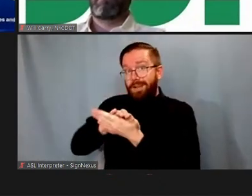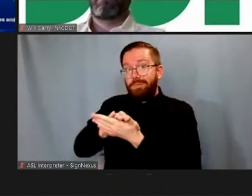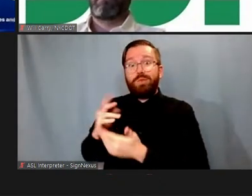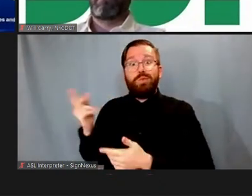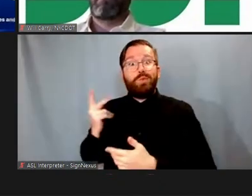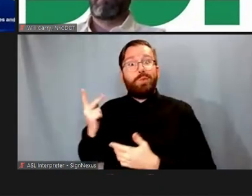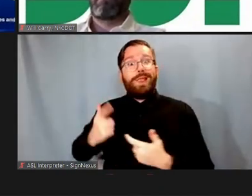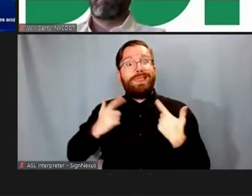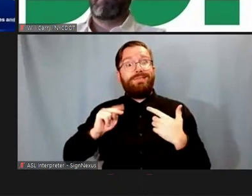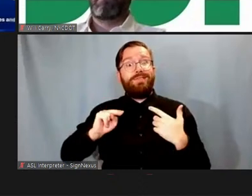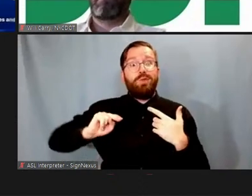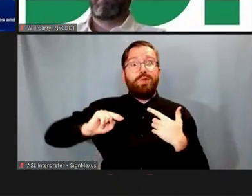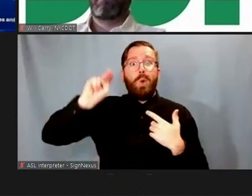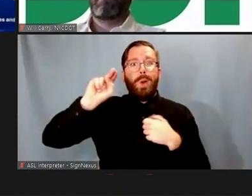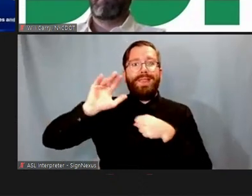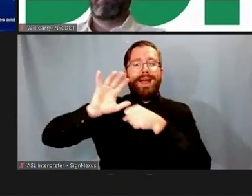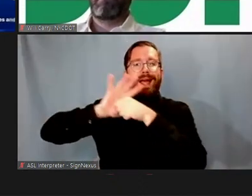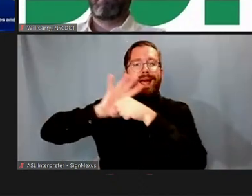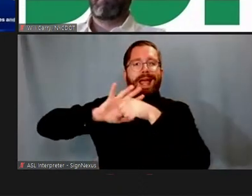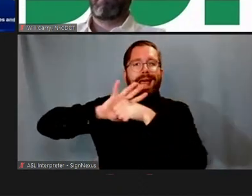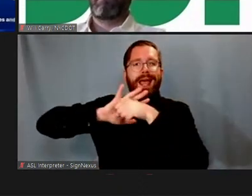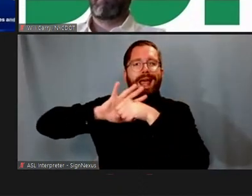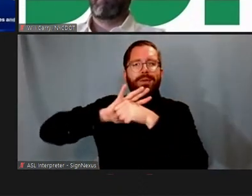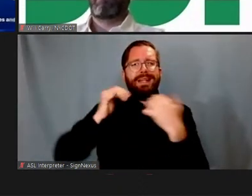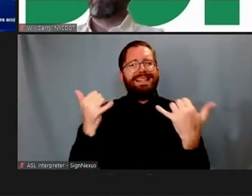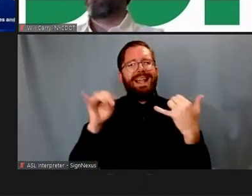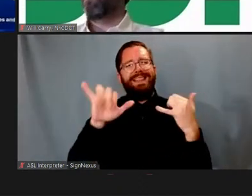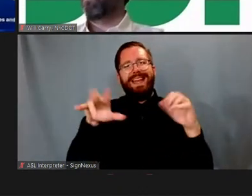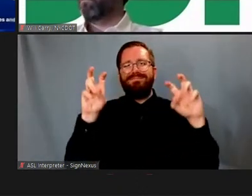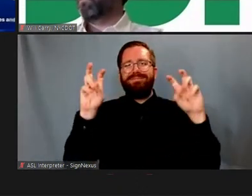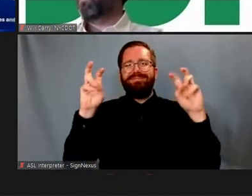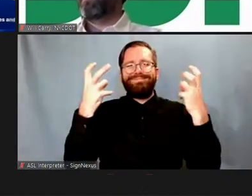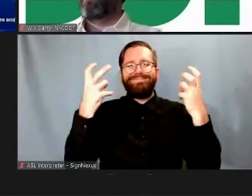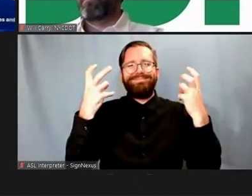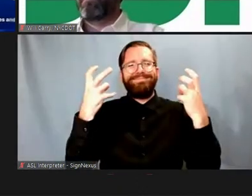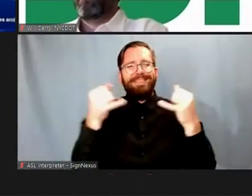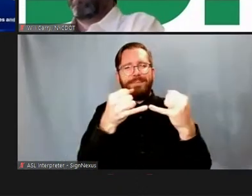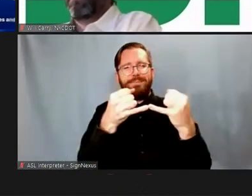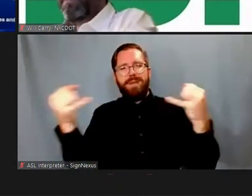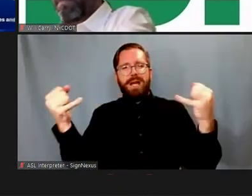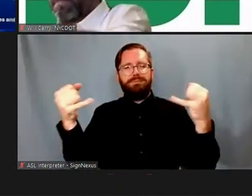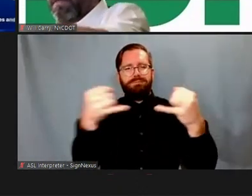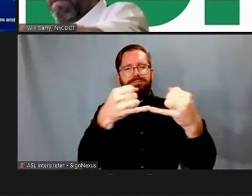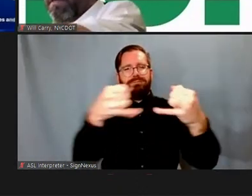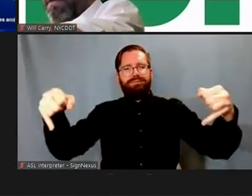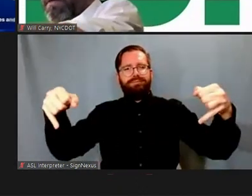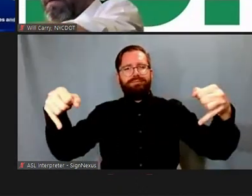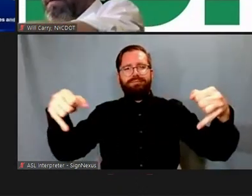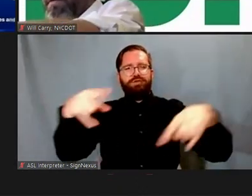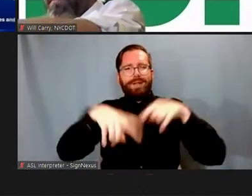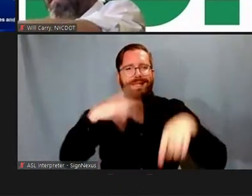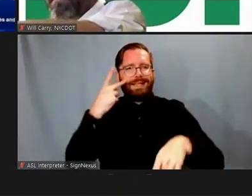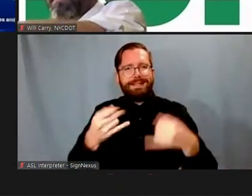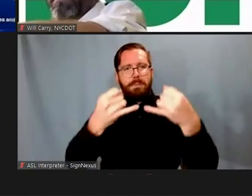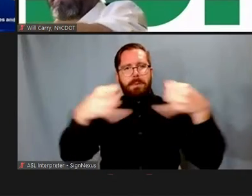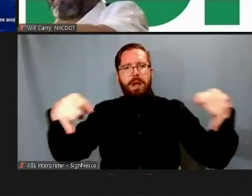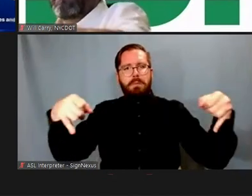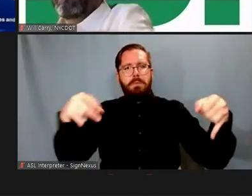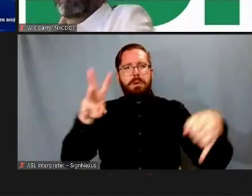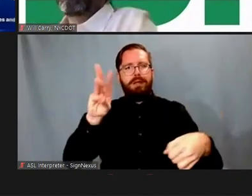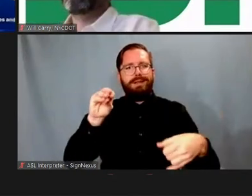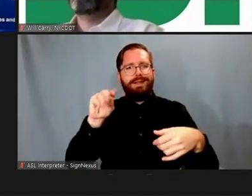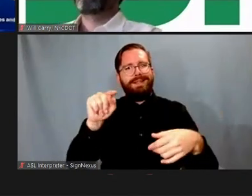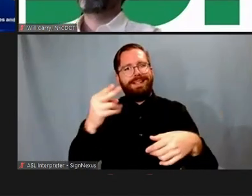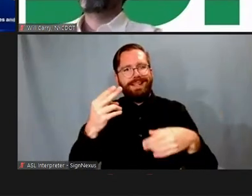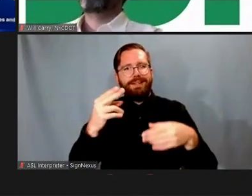across the now in the you know the invisible border um it is uh inconceivable that let's say a